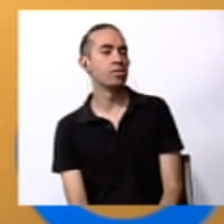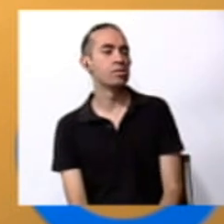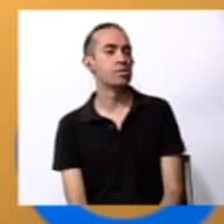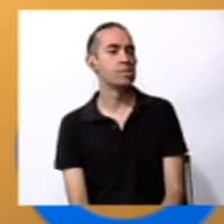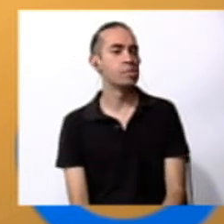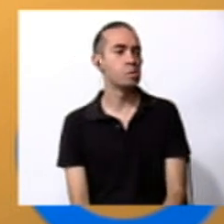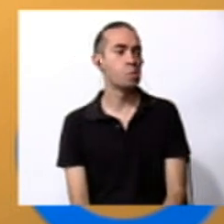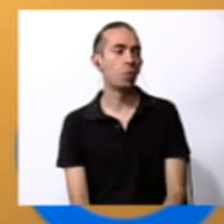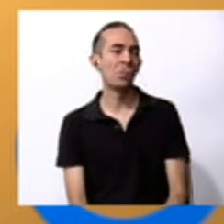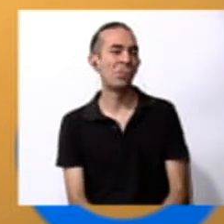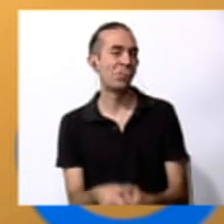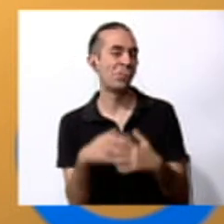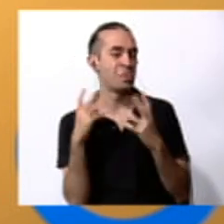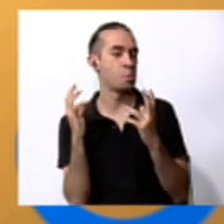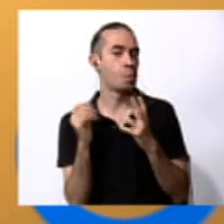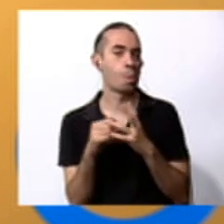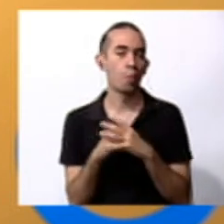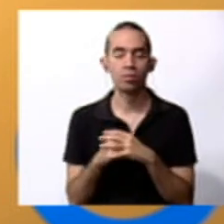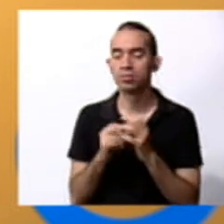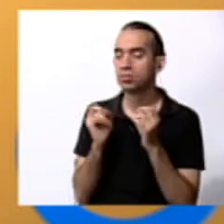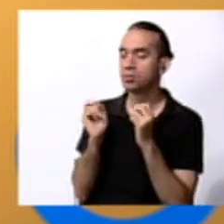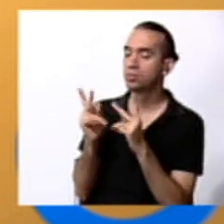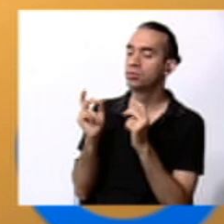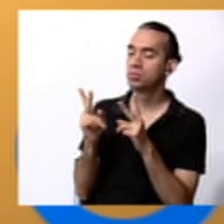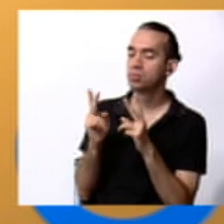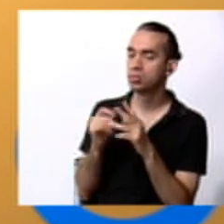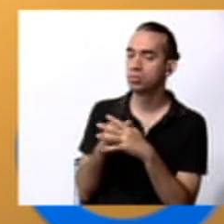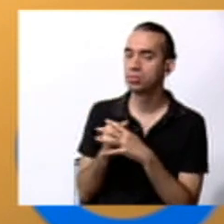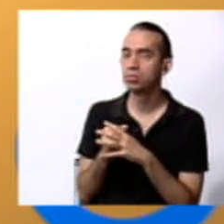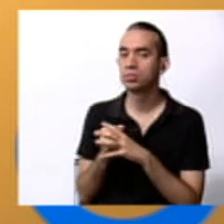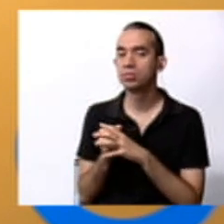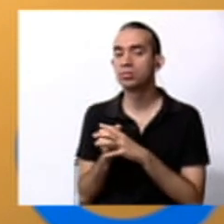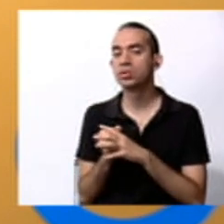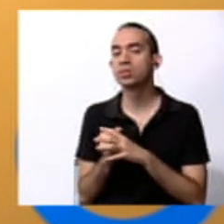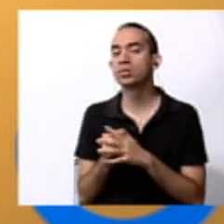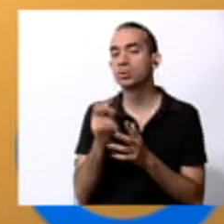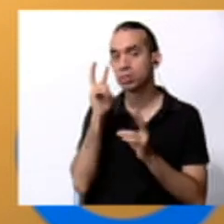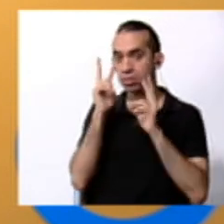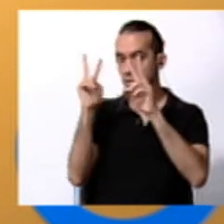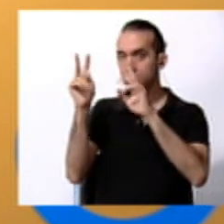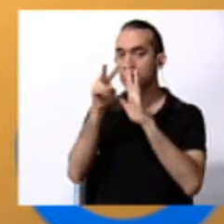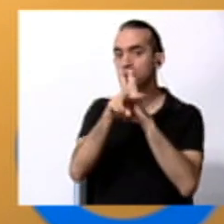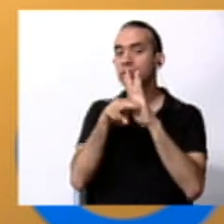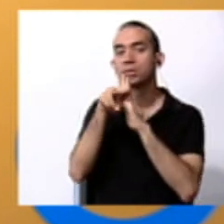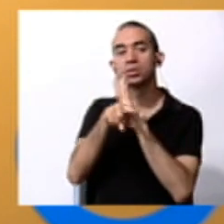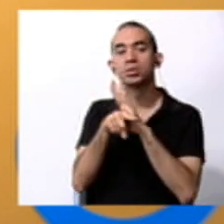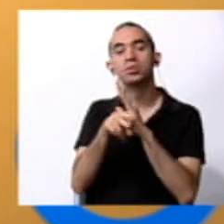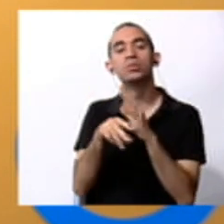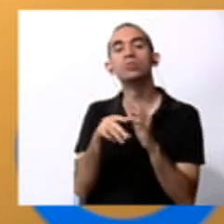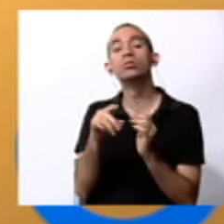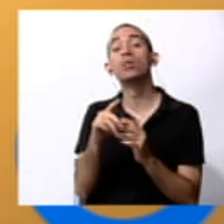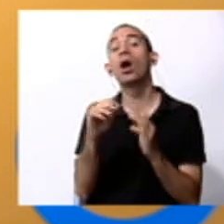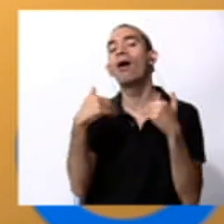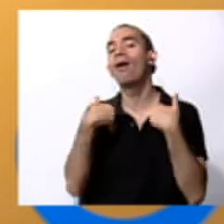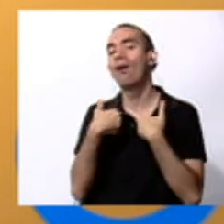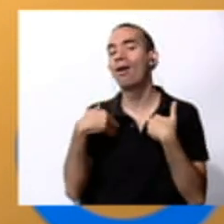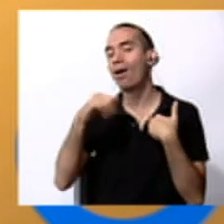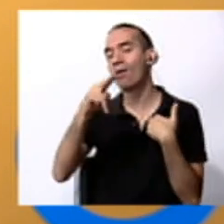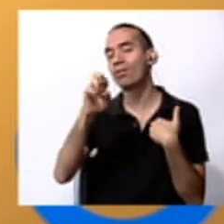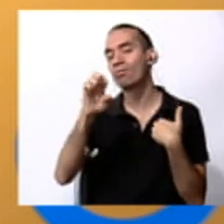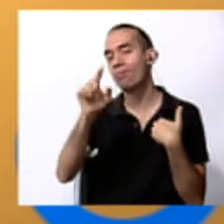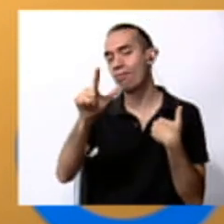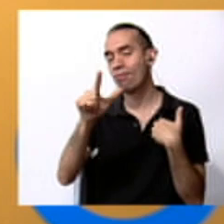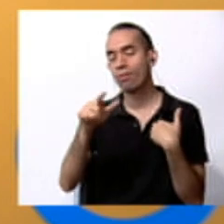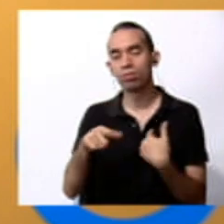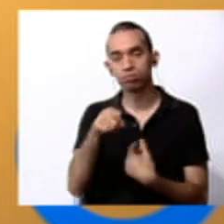Kind of. Okay. Now, we are going to watch a video about an animal. And you have to